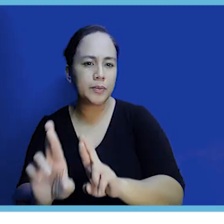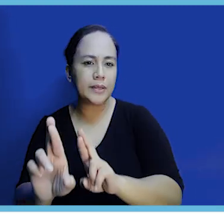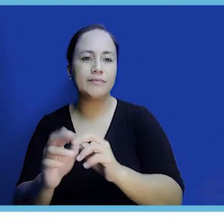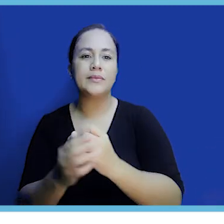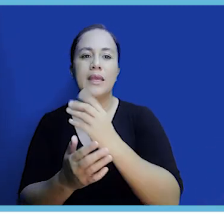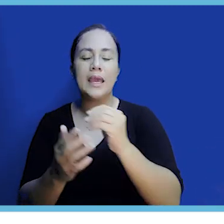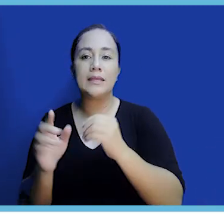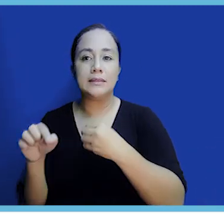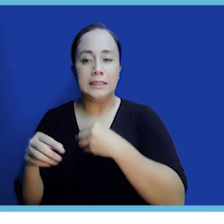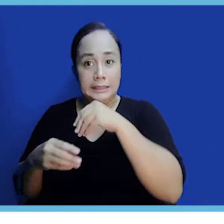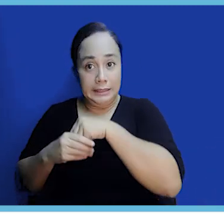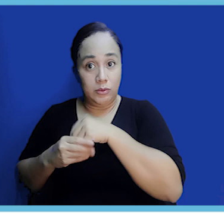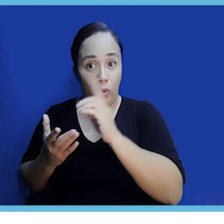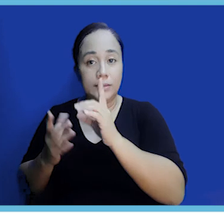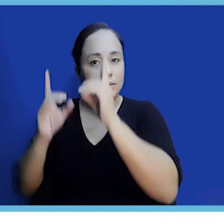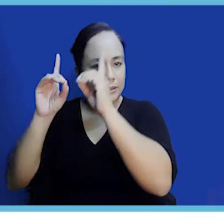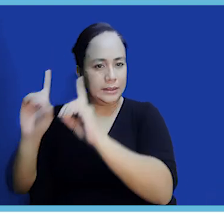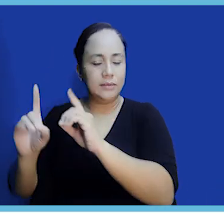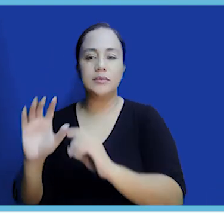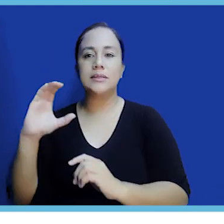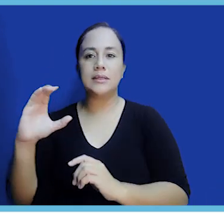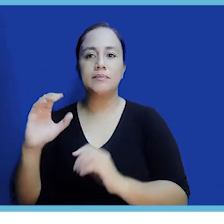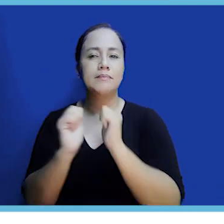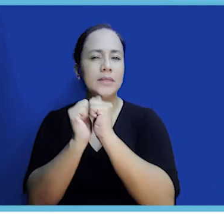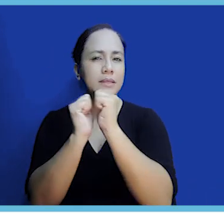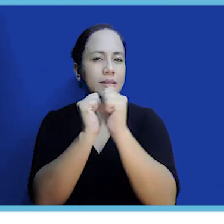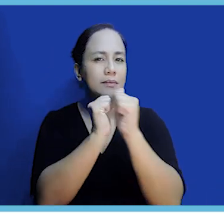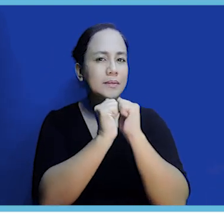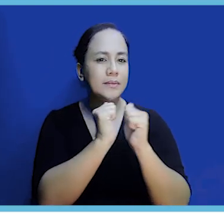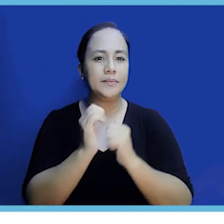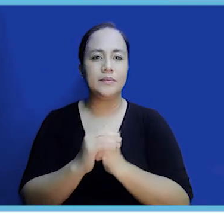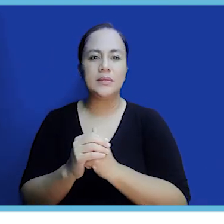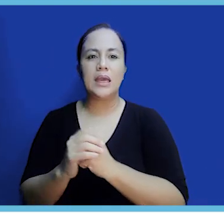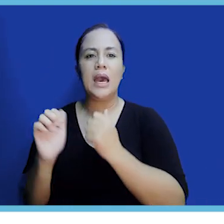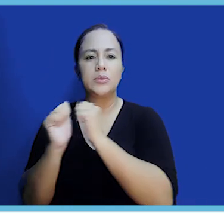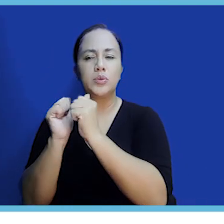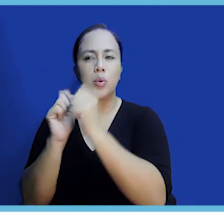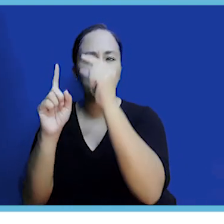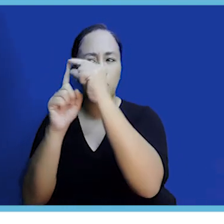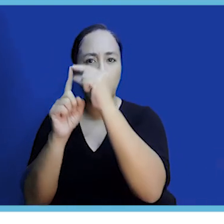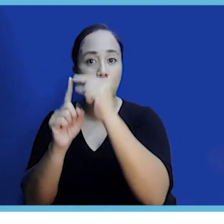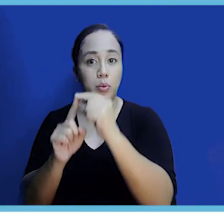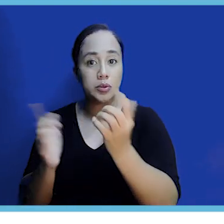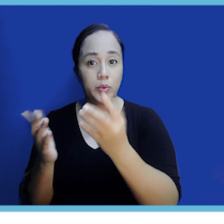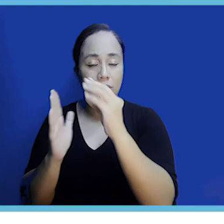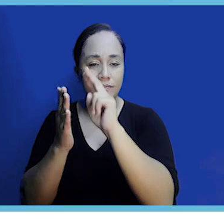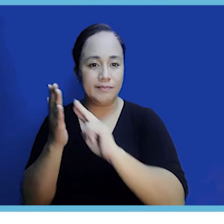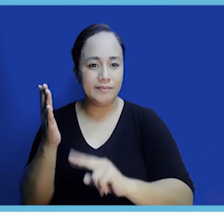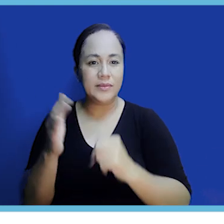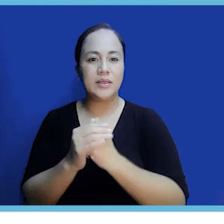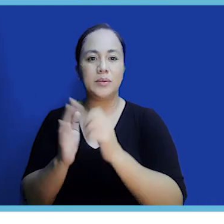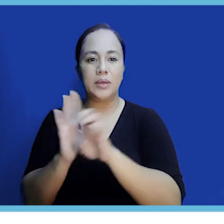promote respect for their inherent dignity. C. Definitions. Define key terms in the